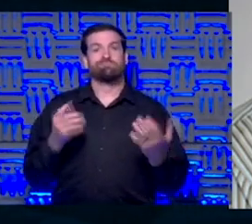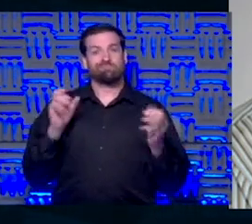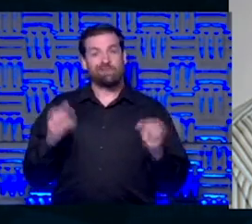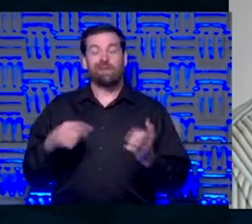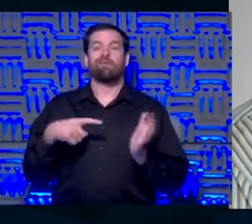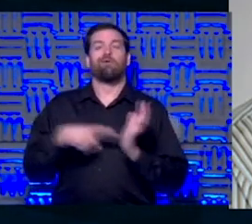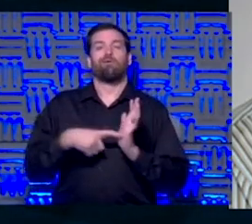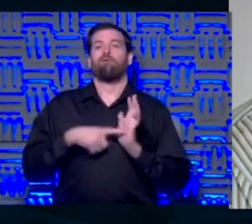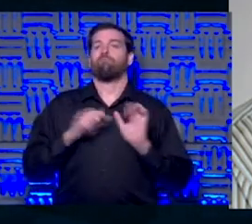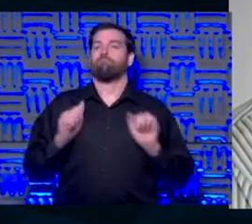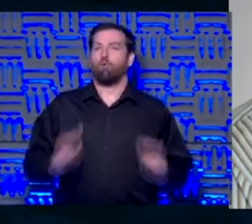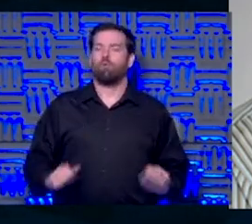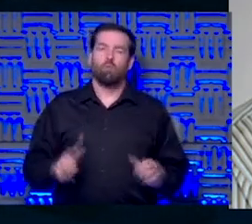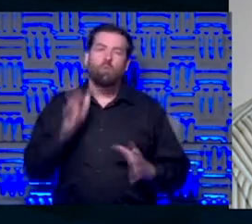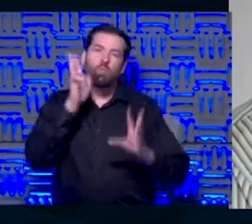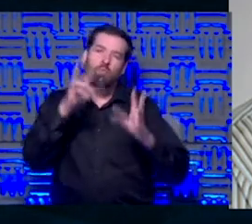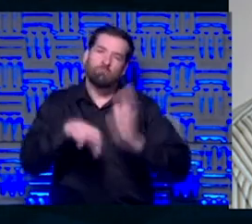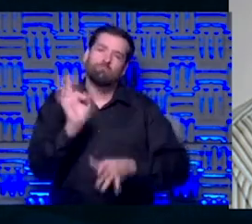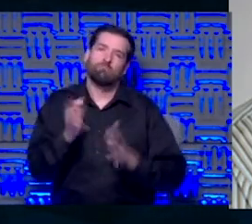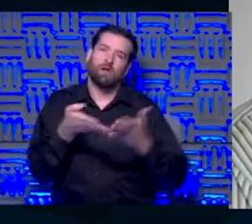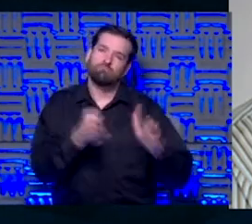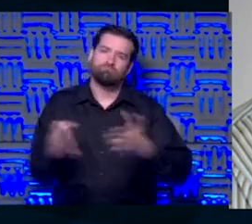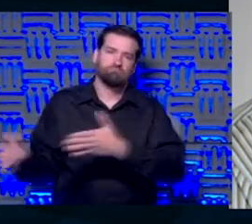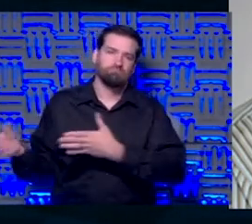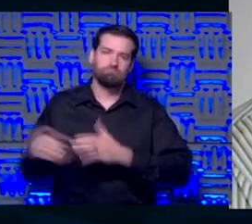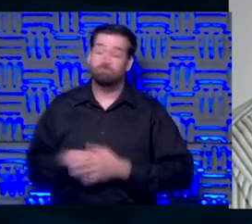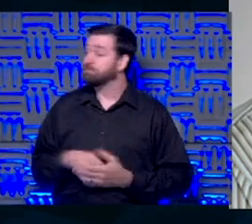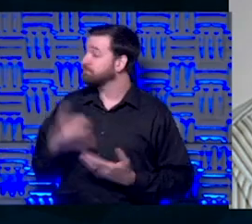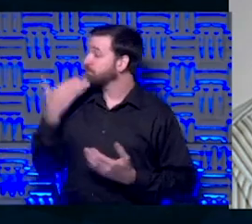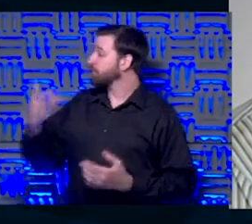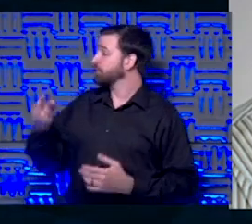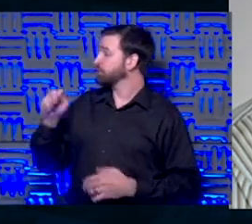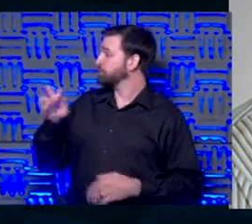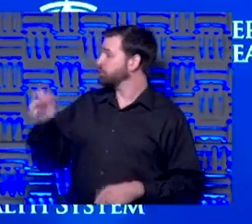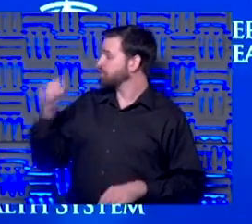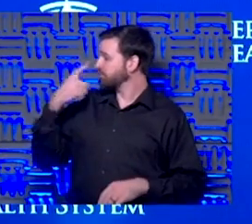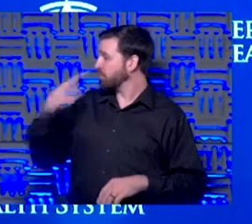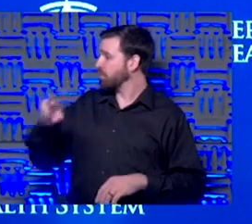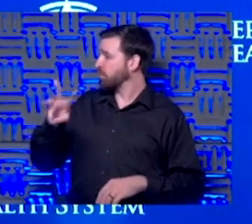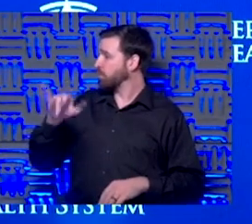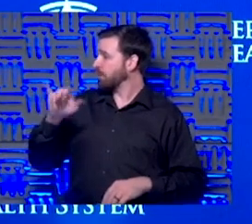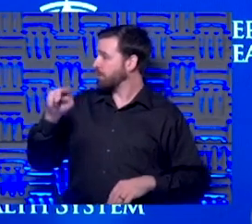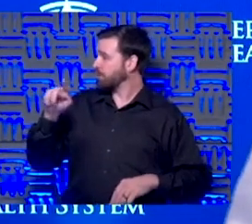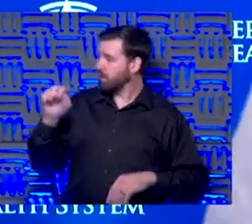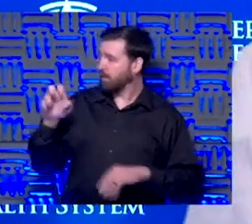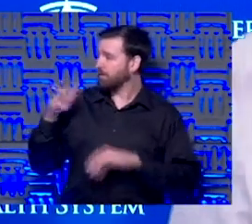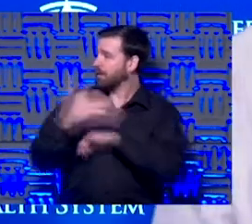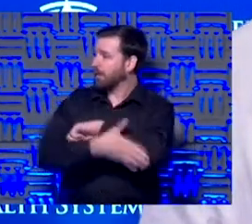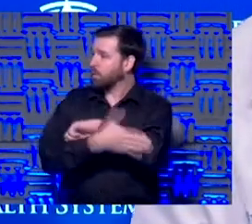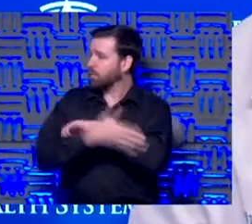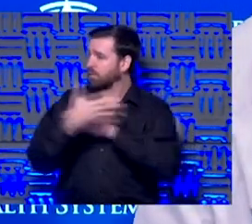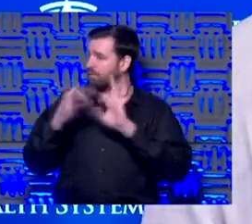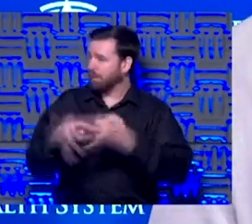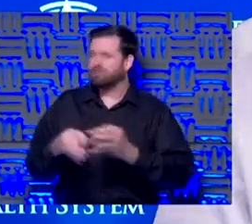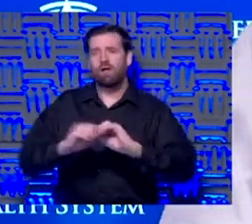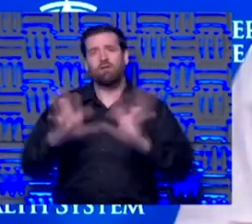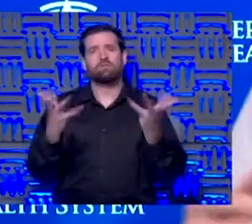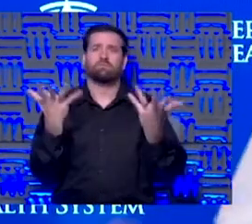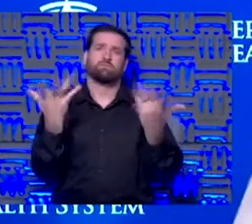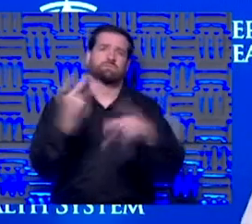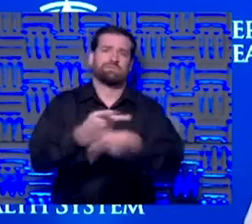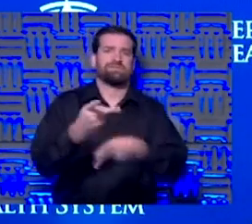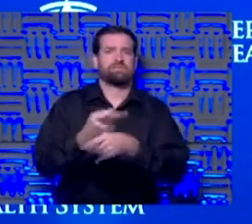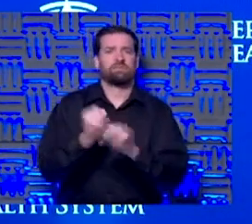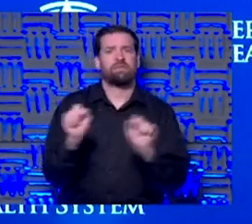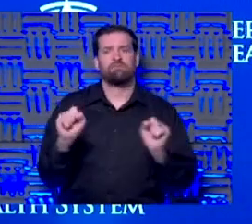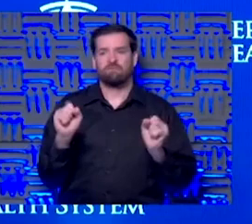affordable. I think we'll find ways. Okay, good news for Wyandotte County families, because mm-hmm. clearly you want to keep them safe, and clearly